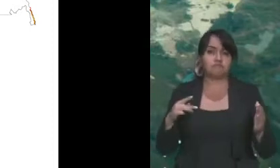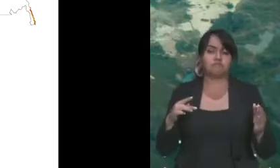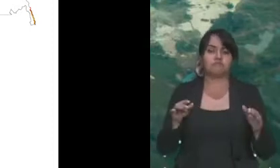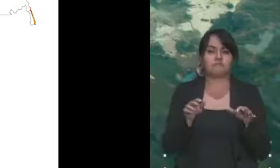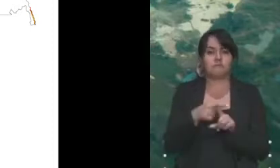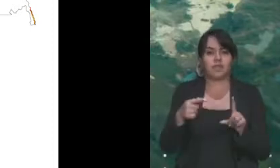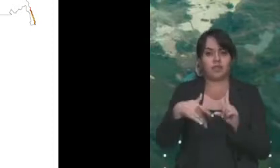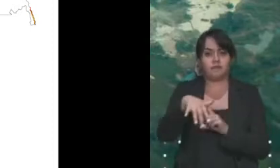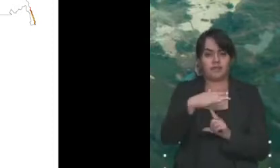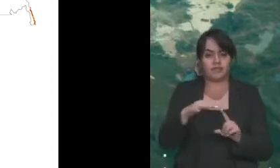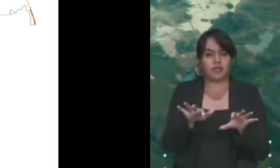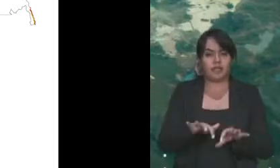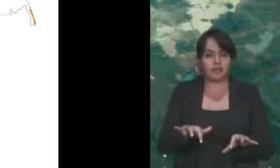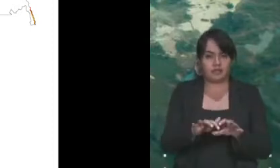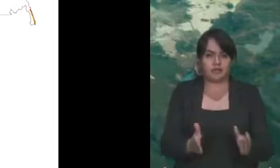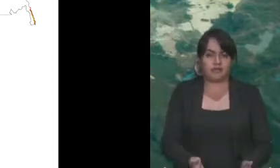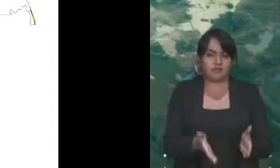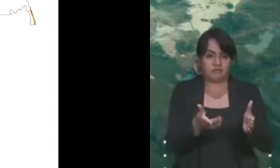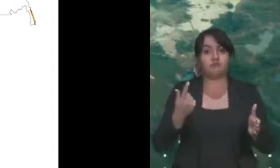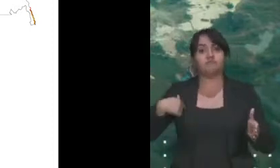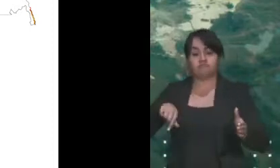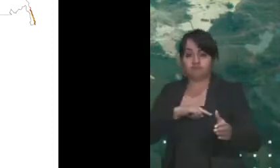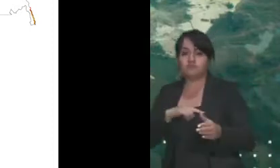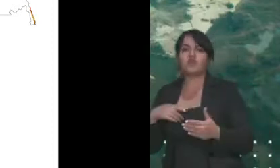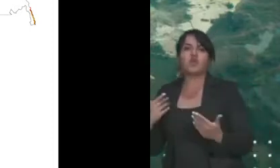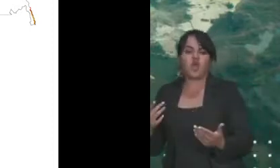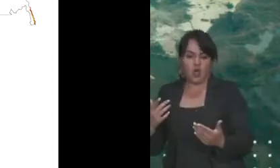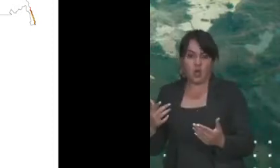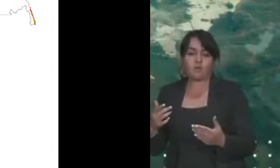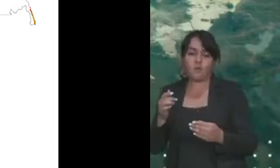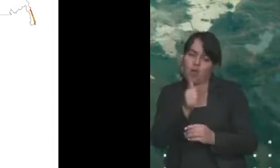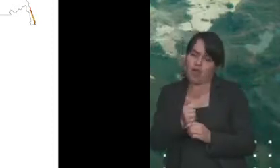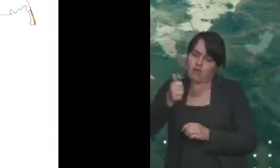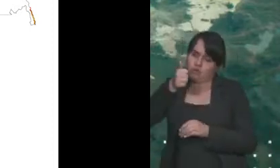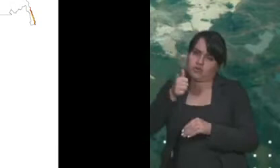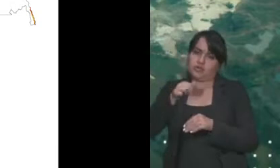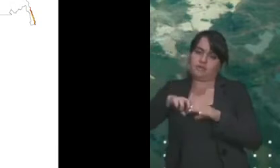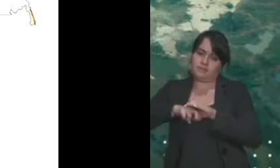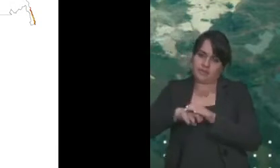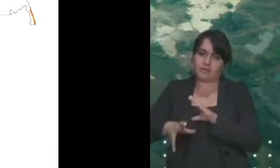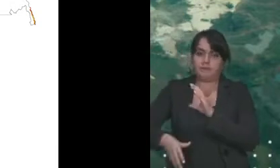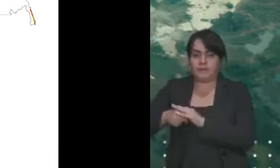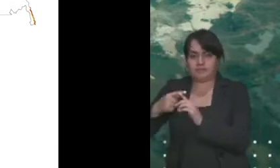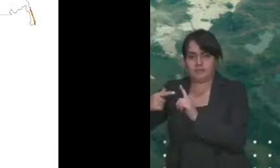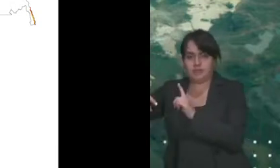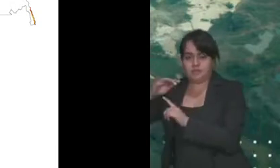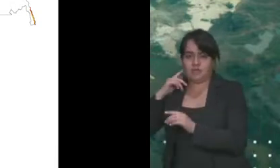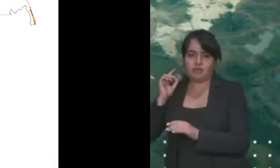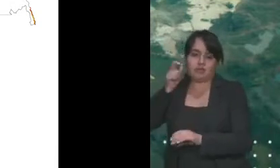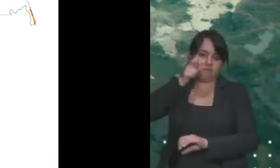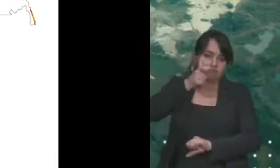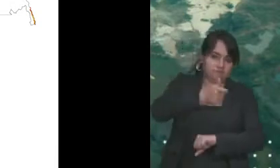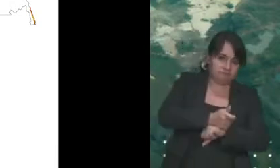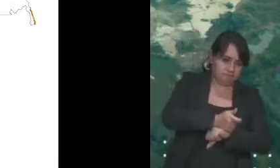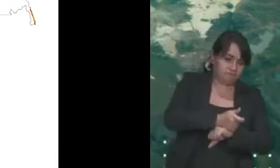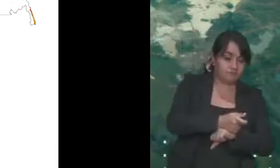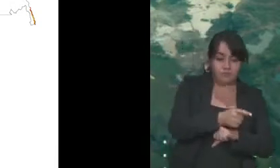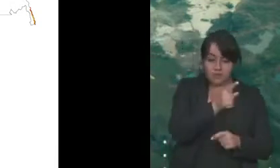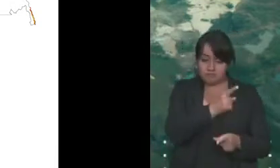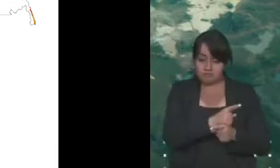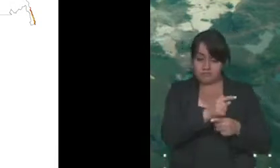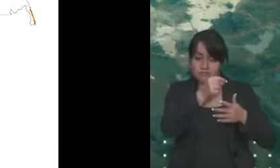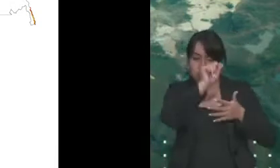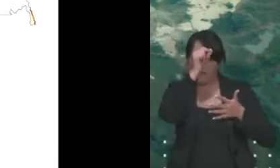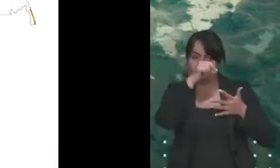order to exercise their activity, and they are subjected to monitoring by the mining authority and environmental authority in order to comply with